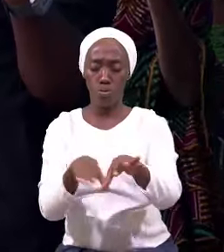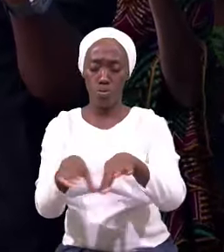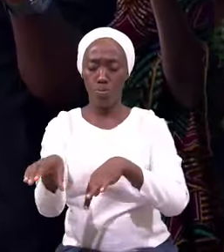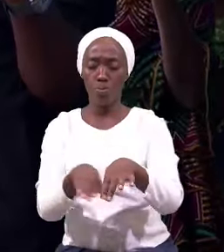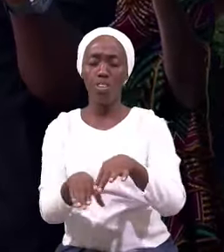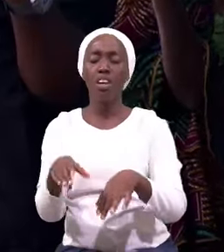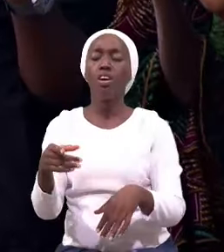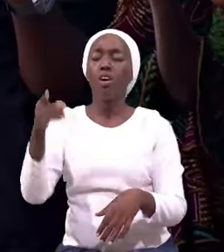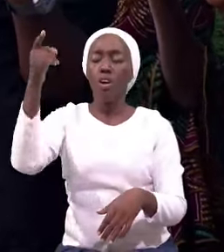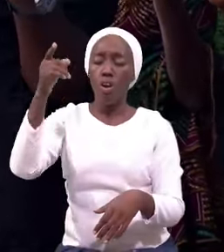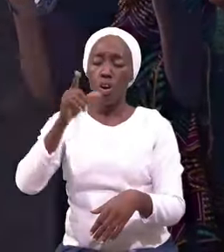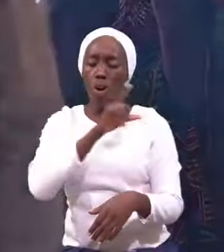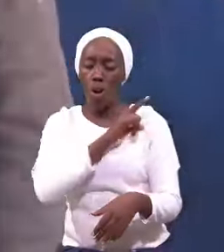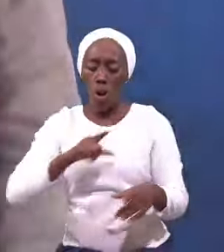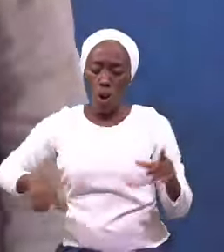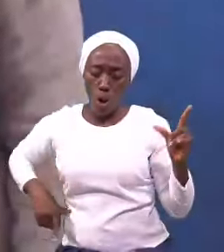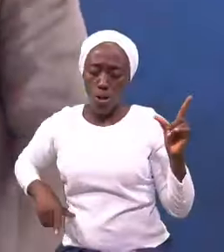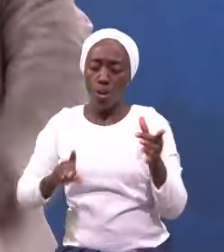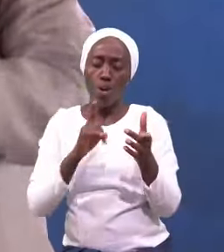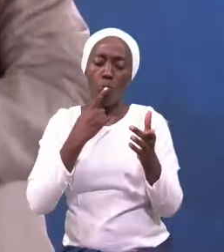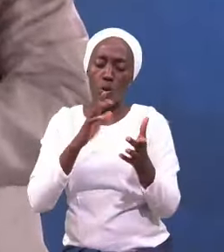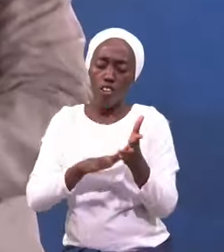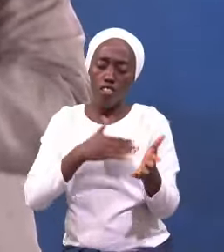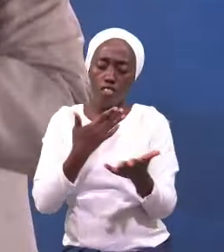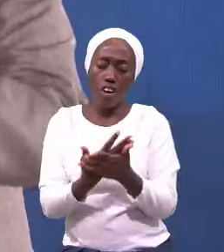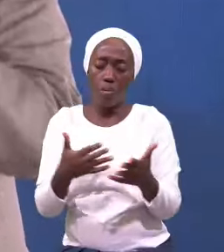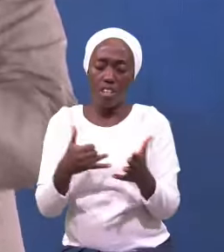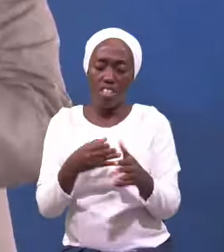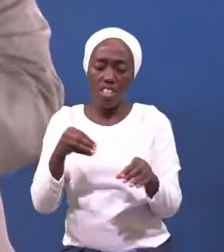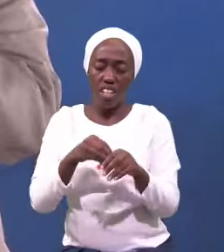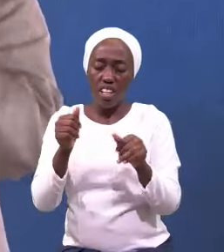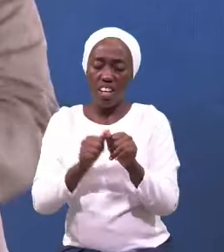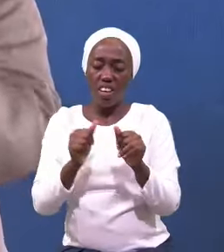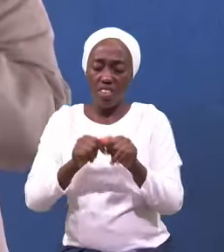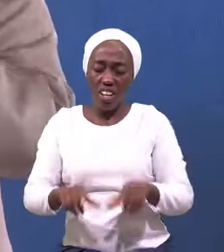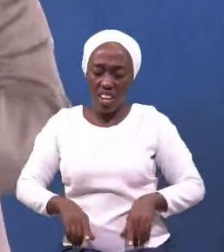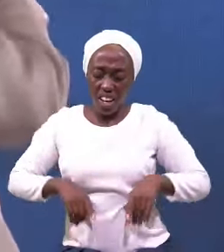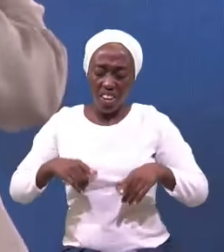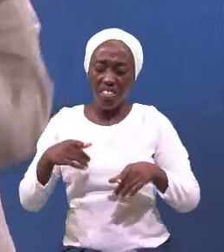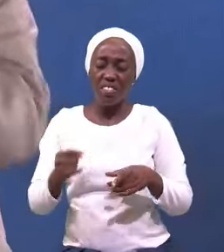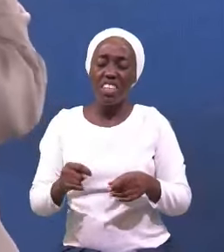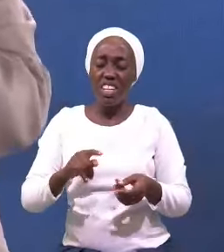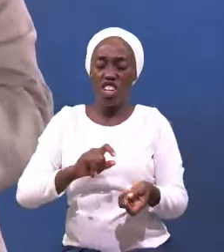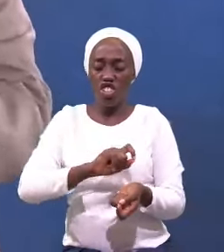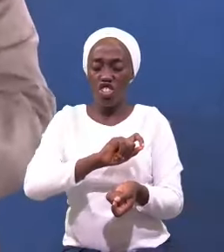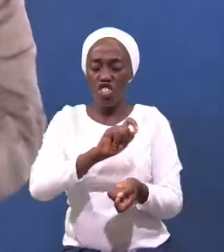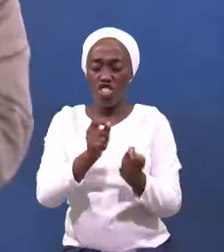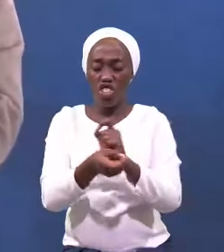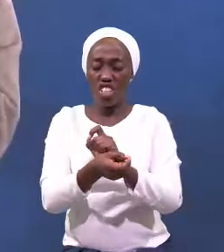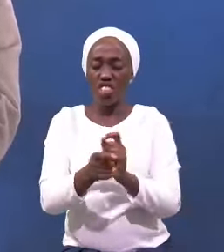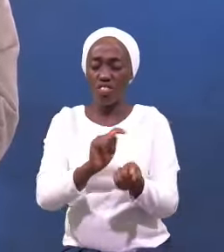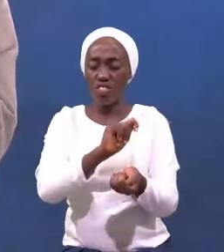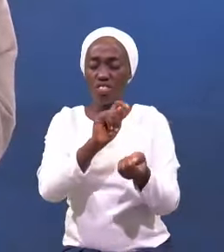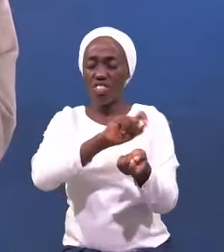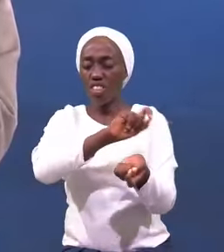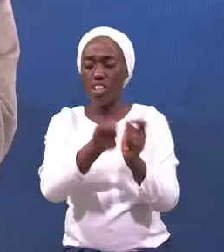Lord, confirm it in every life. The change, the transformation you have brought for me, for us in